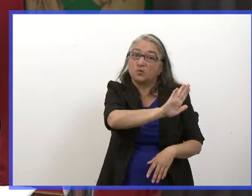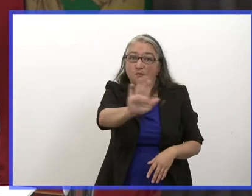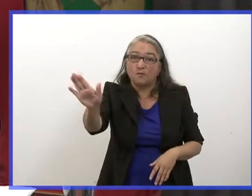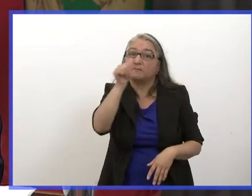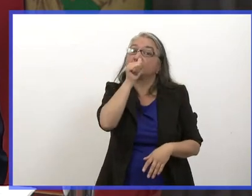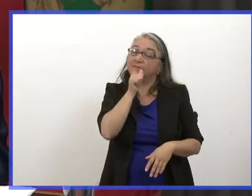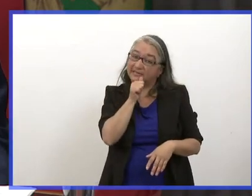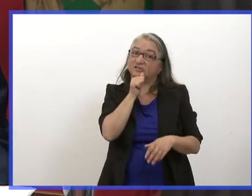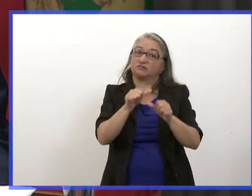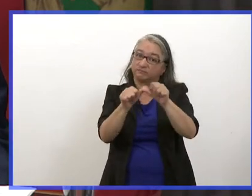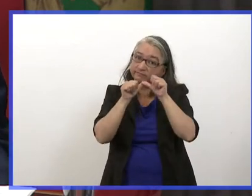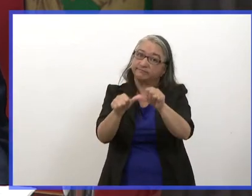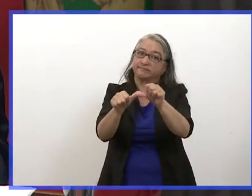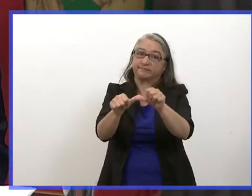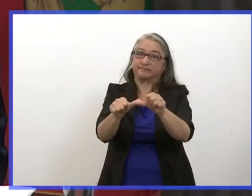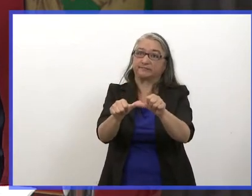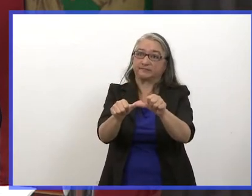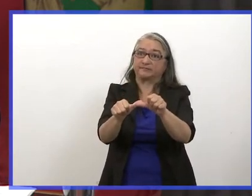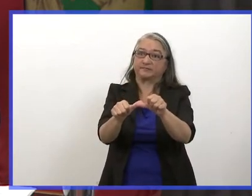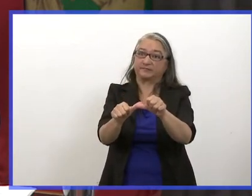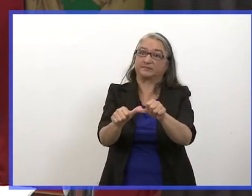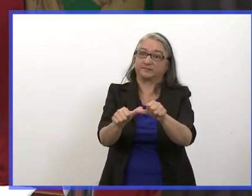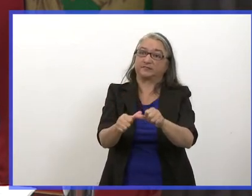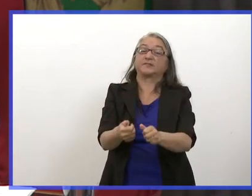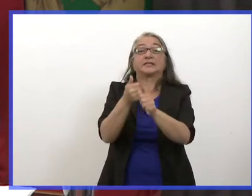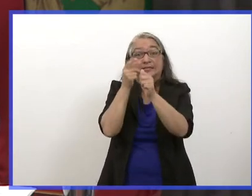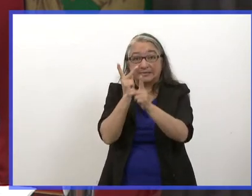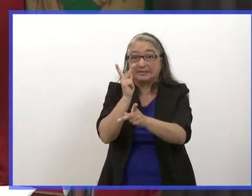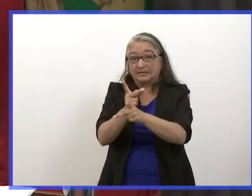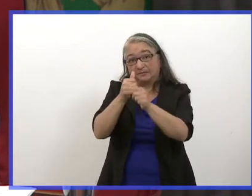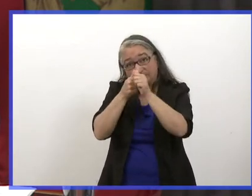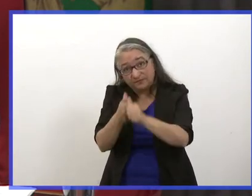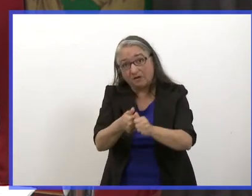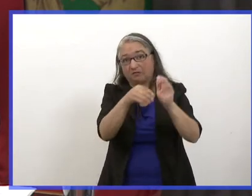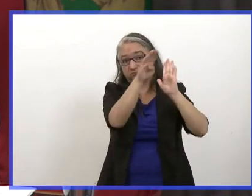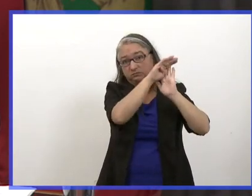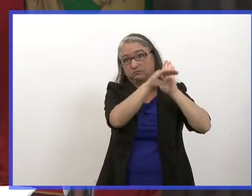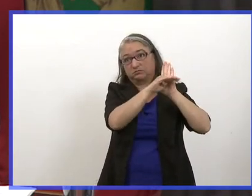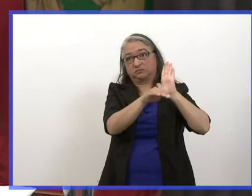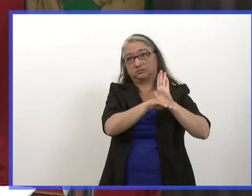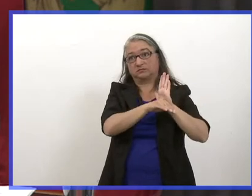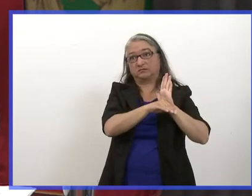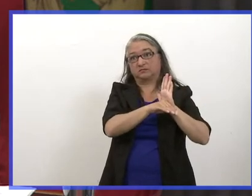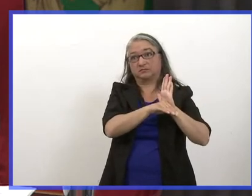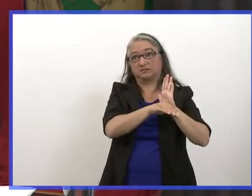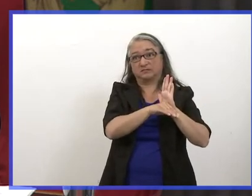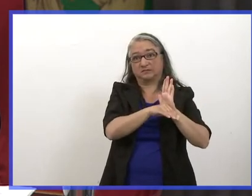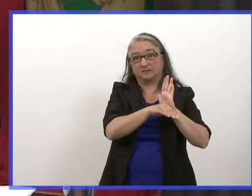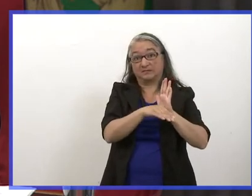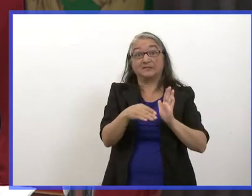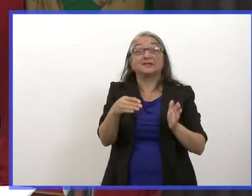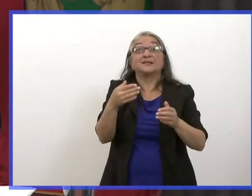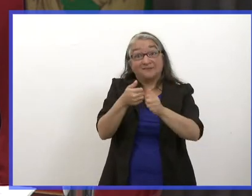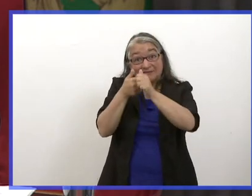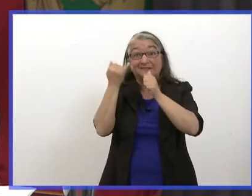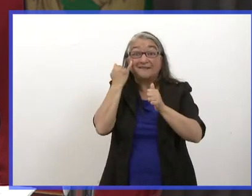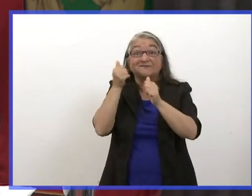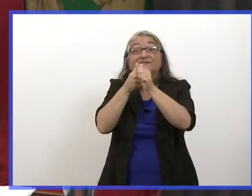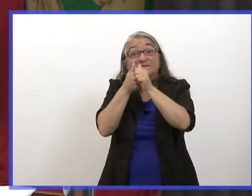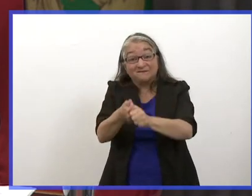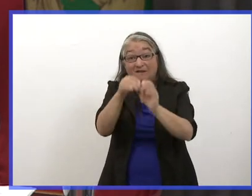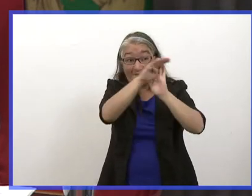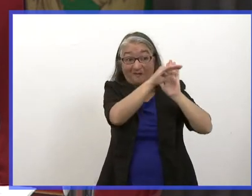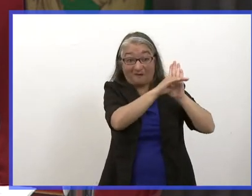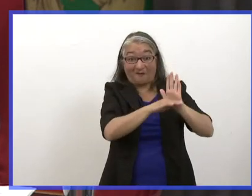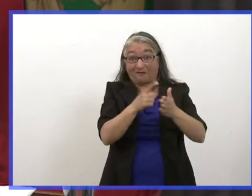of the restrictions a couple of weeks ago. We believe that we may see some positive downturn or plateau fairly soon. We think that that may be